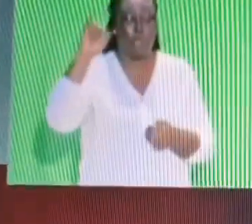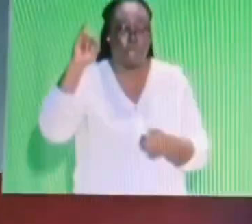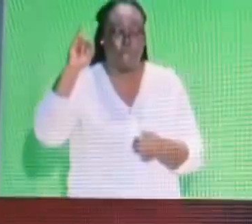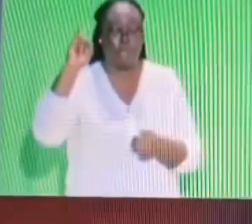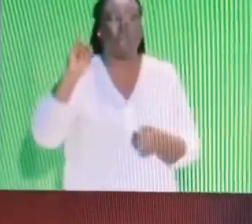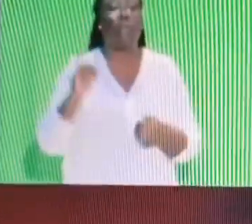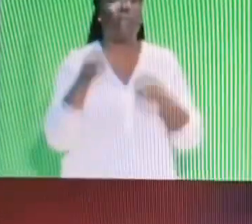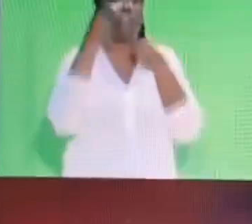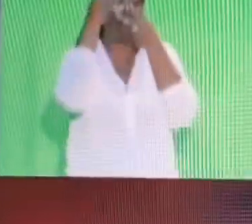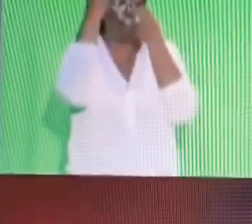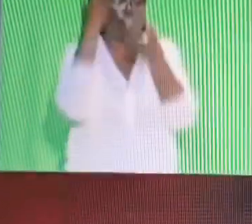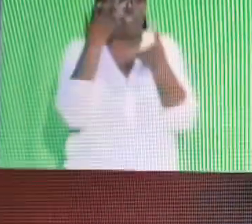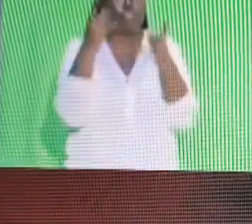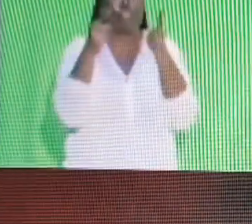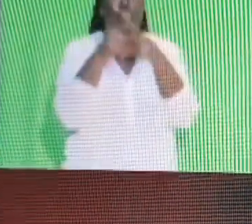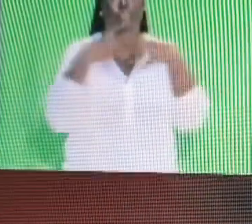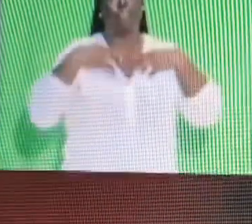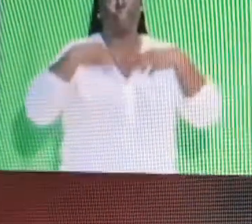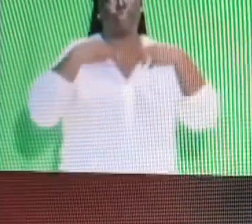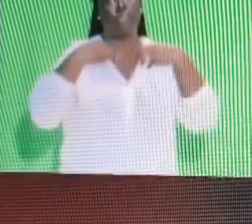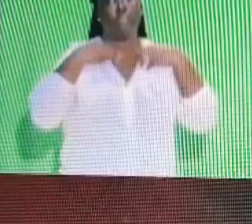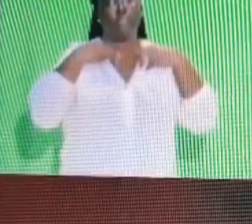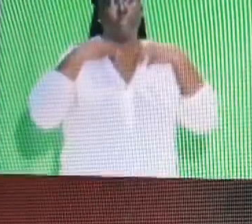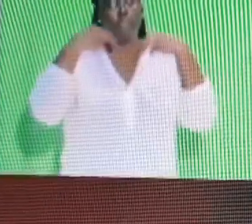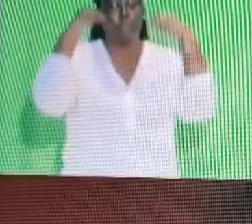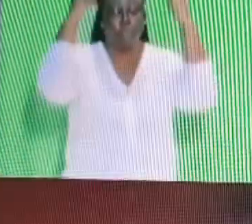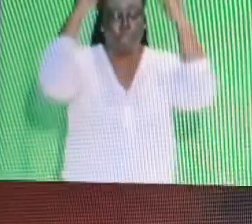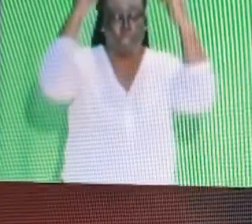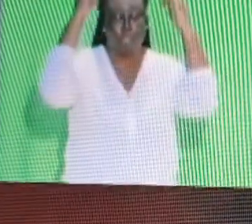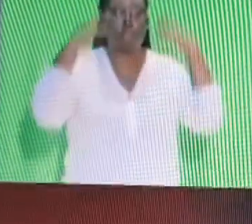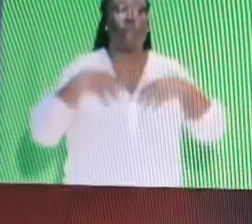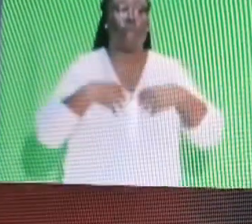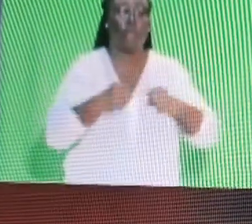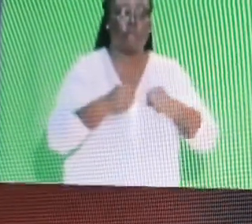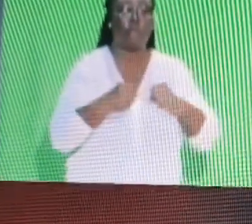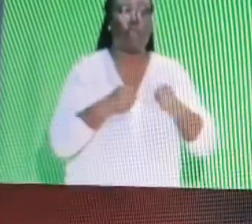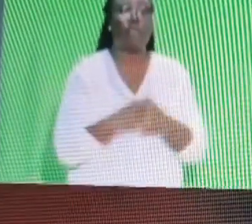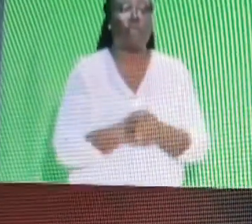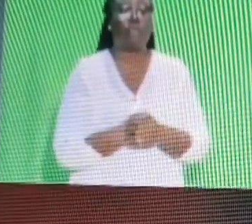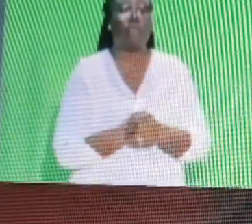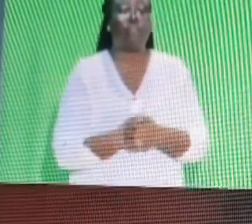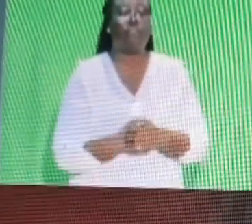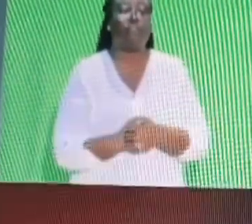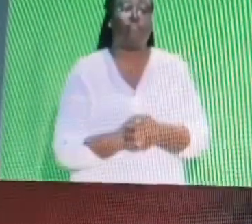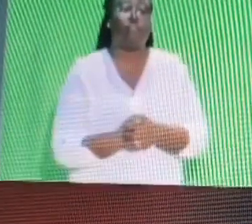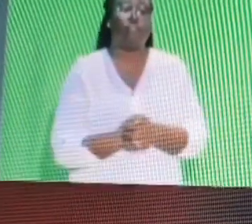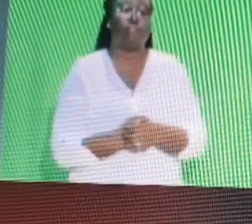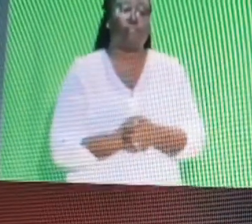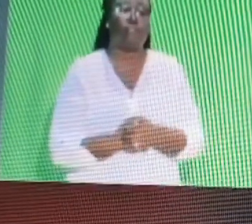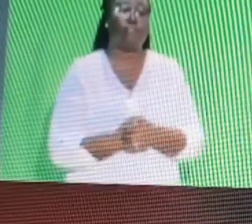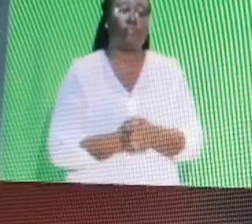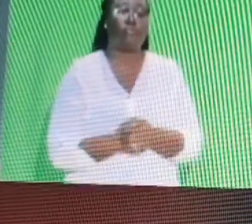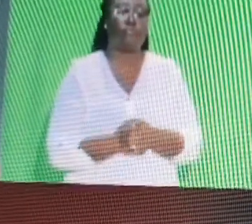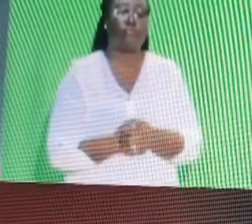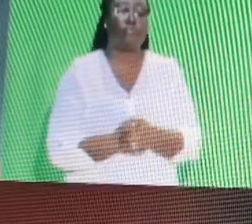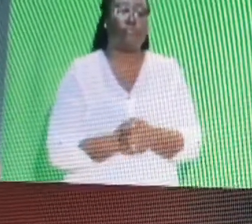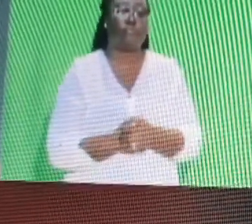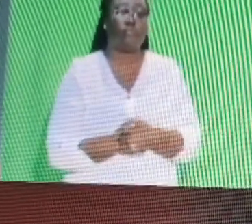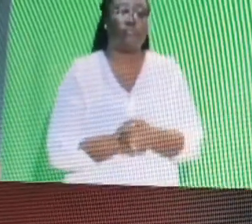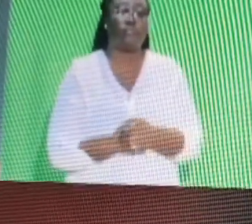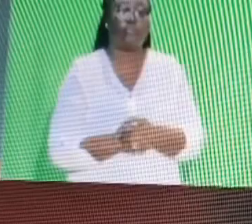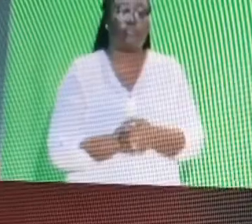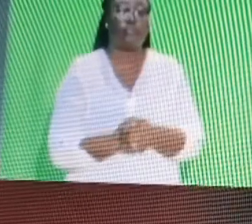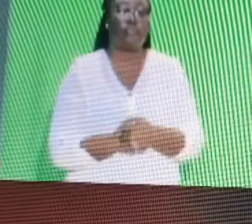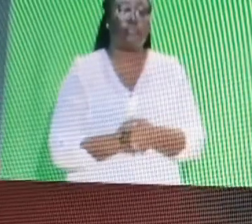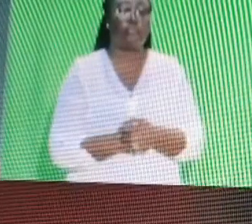of Health within the next week so that Trinidad can consider, and it has to be considered by the Ethics Committee of the Ministry of Health as well as being considered